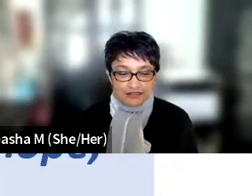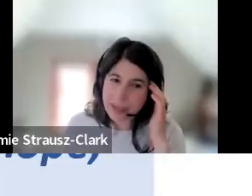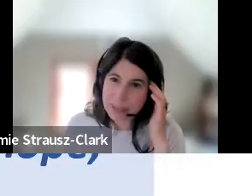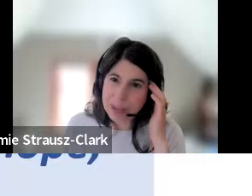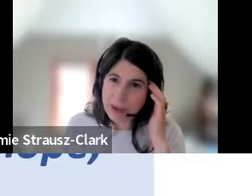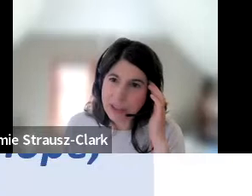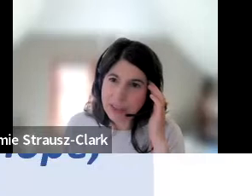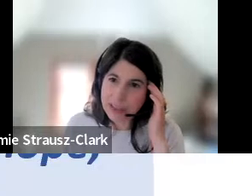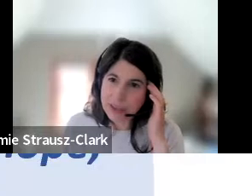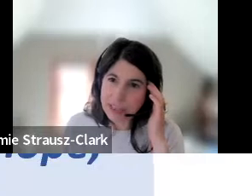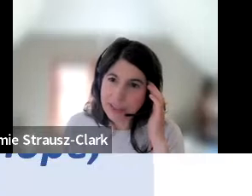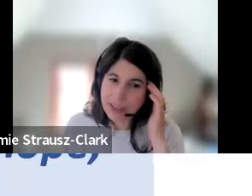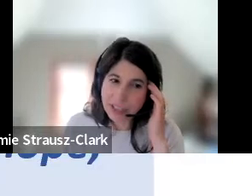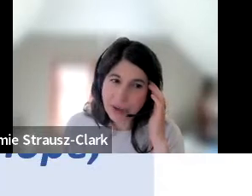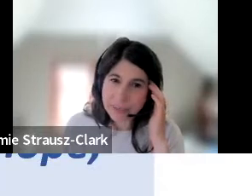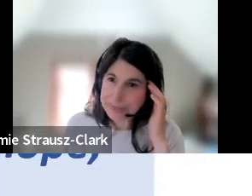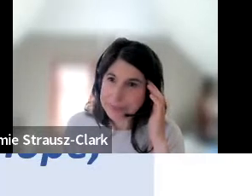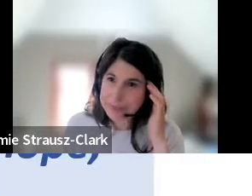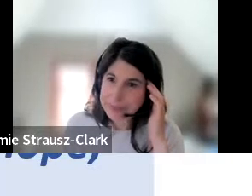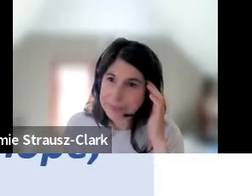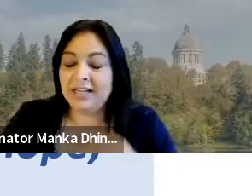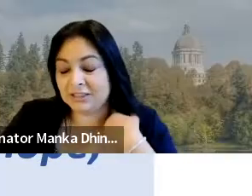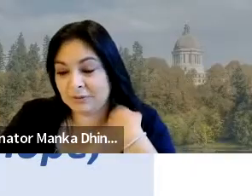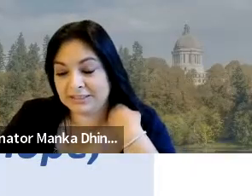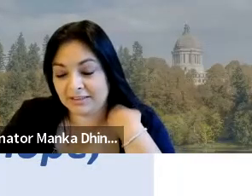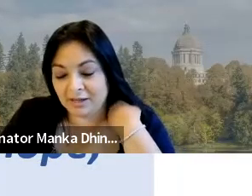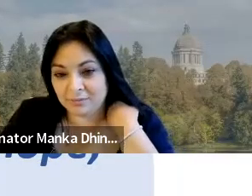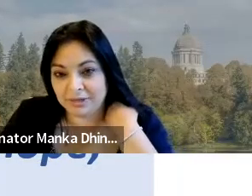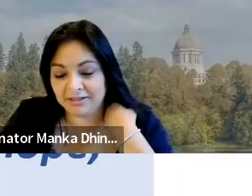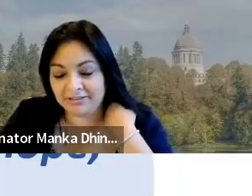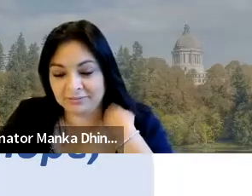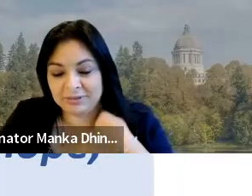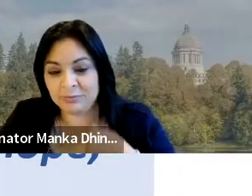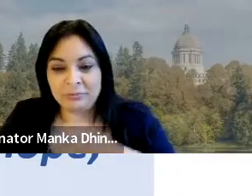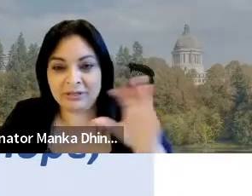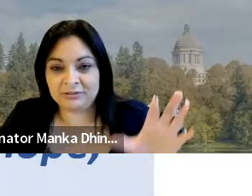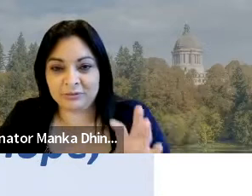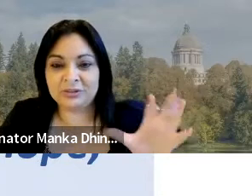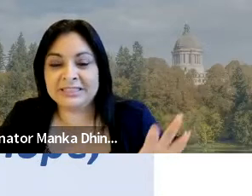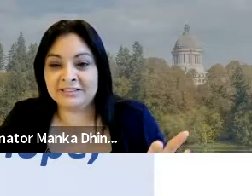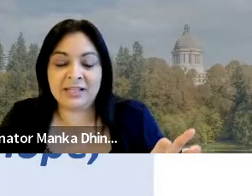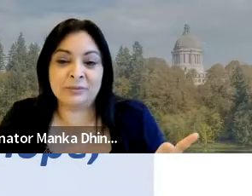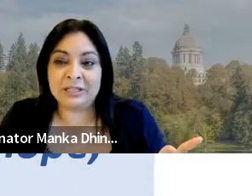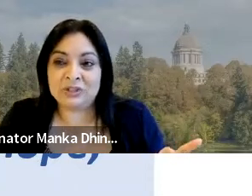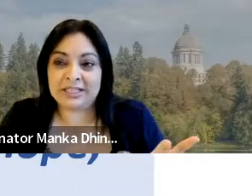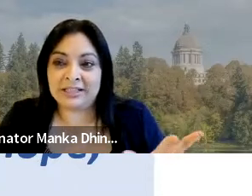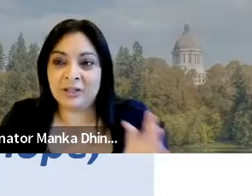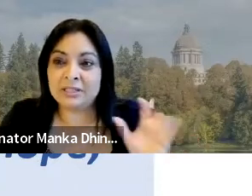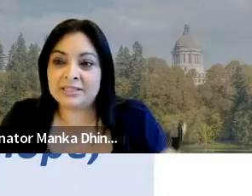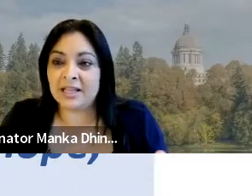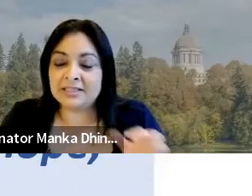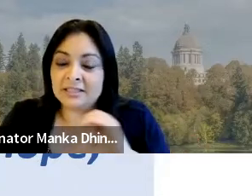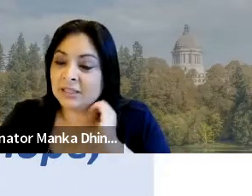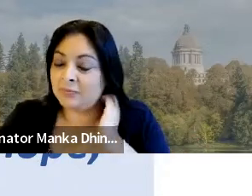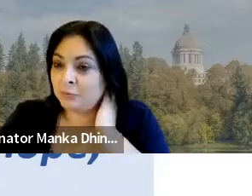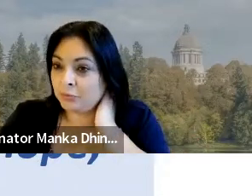Great thoughts, Bipasha. Thank you. Senator Dhingra. Yeah, and I just want to say, I think I'm more about the words and the language, and I think once